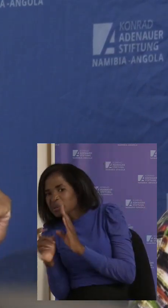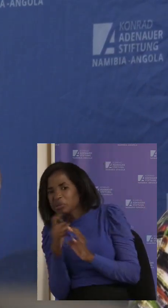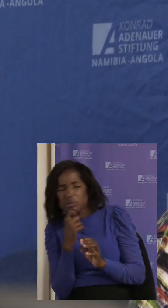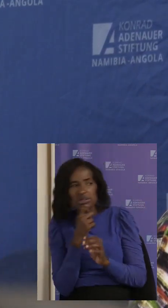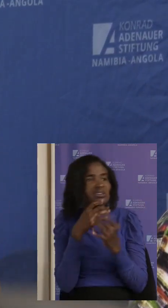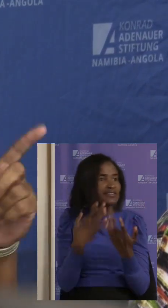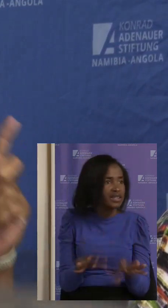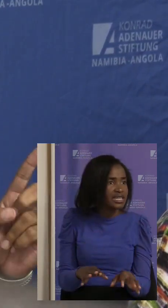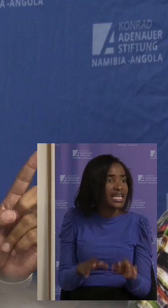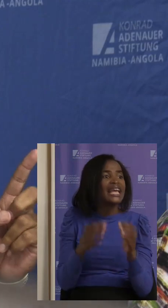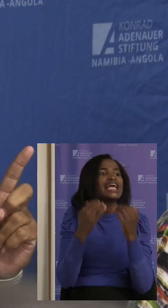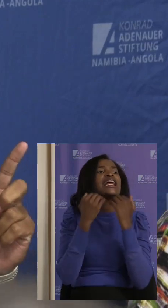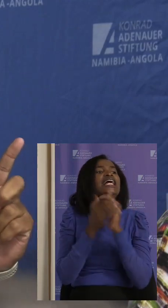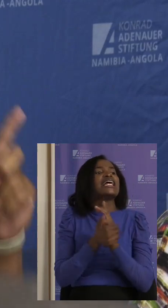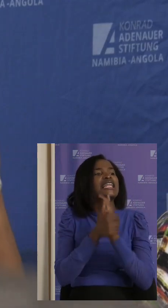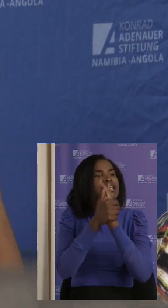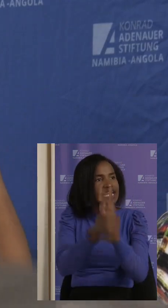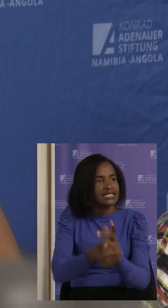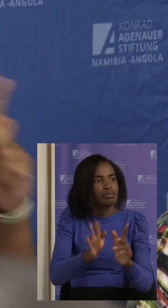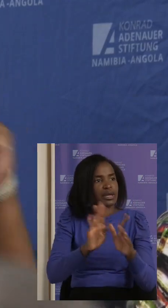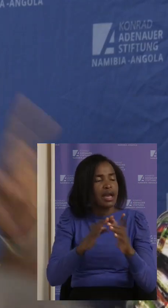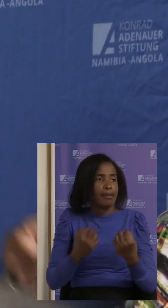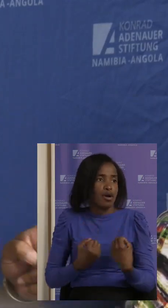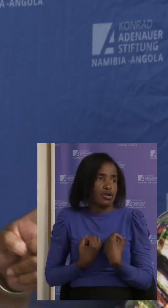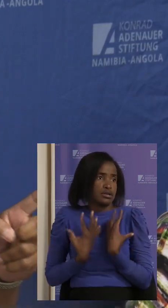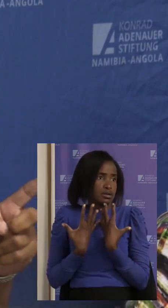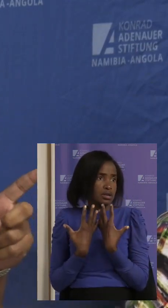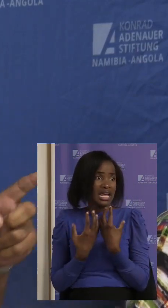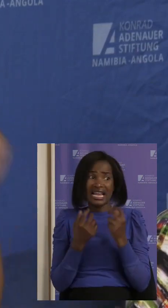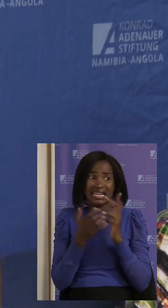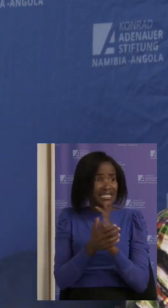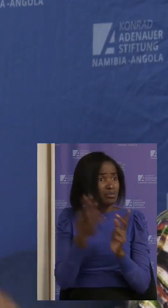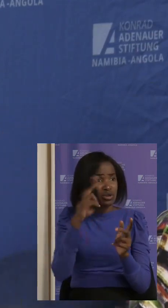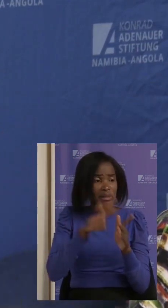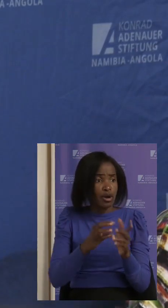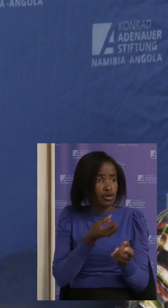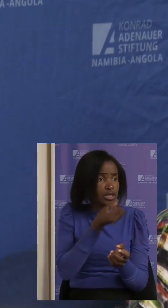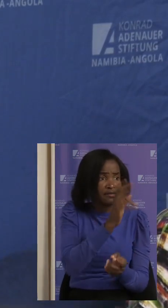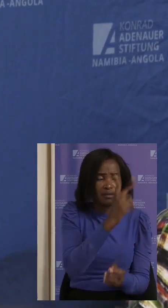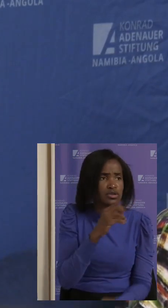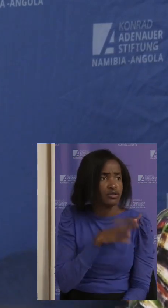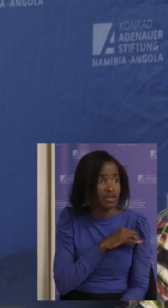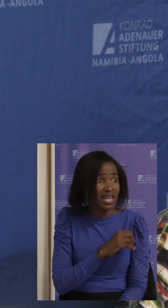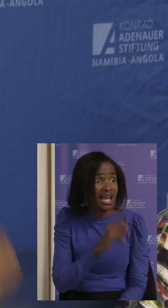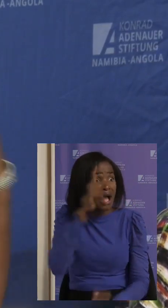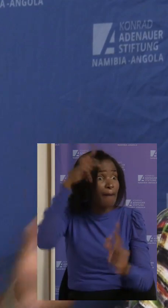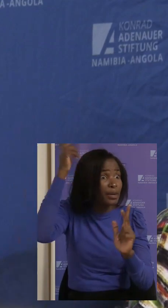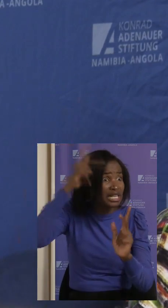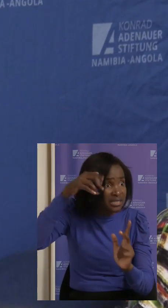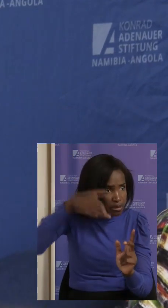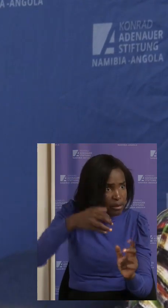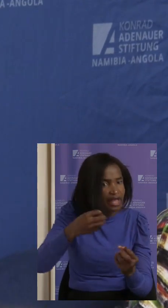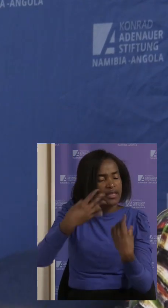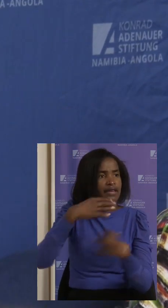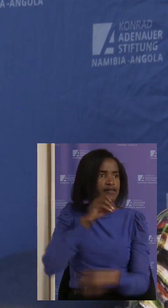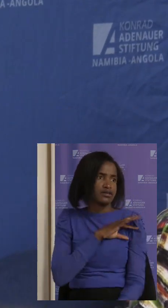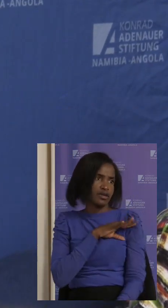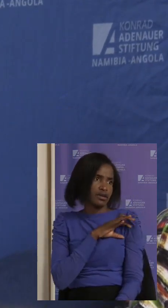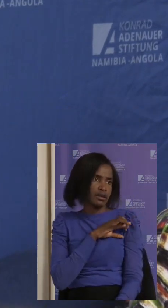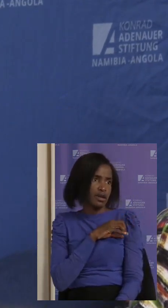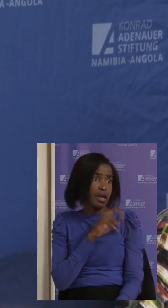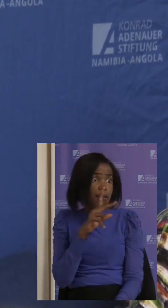about inspiring, not about installing fear. And that is what politicians have done in this country. That's why everybody is afraid.